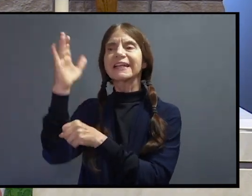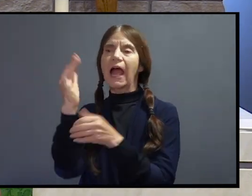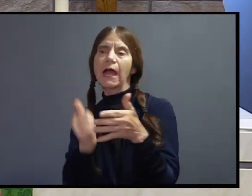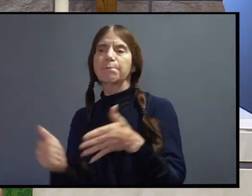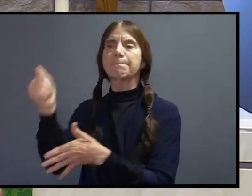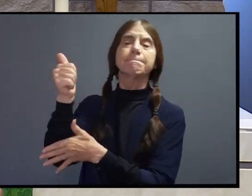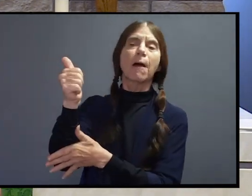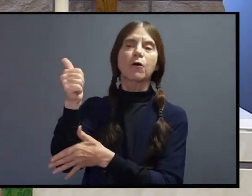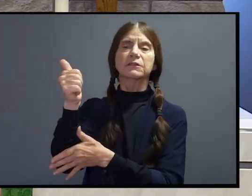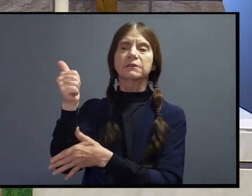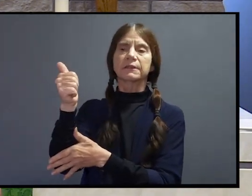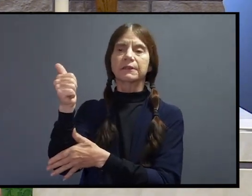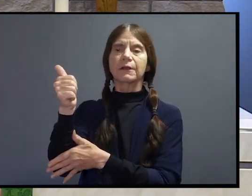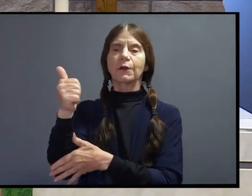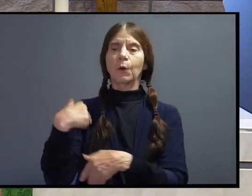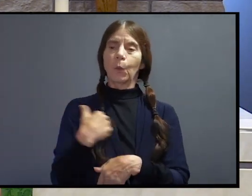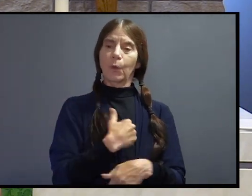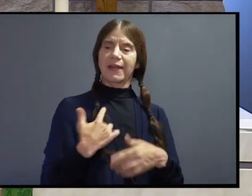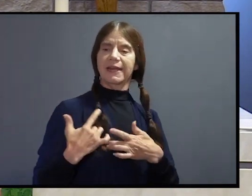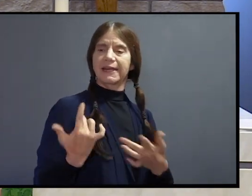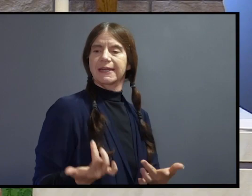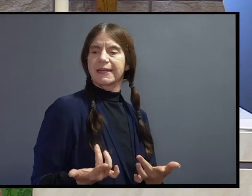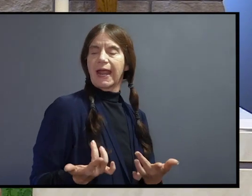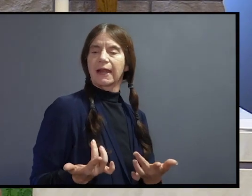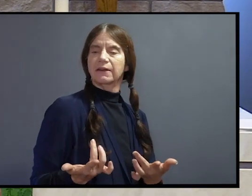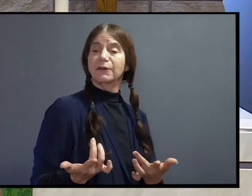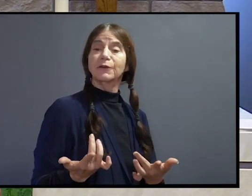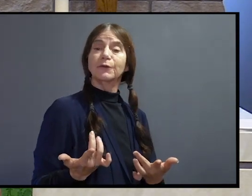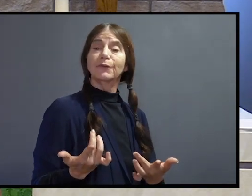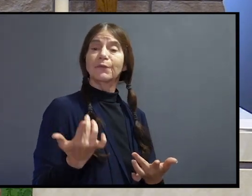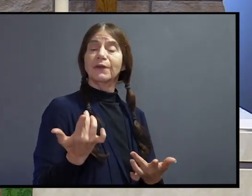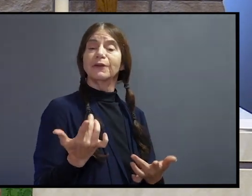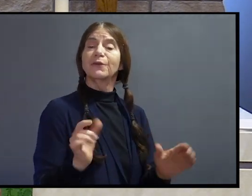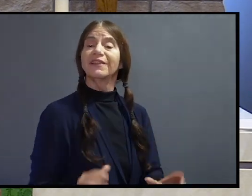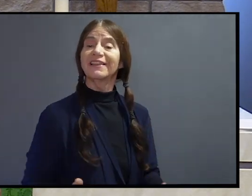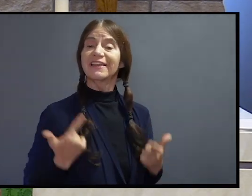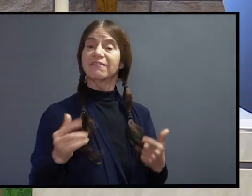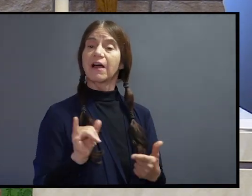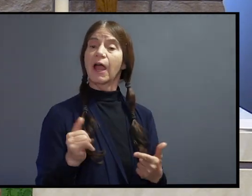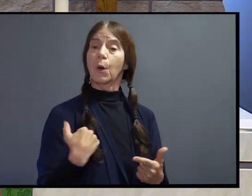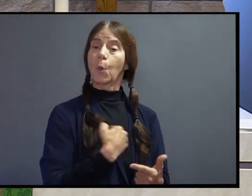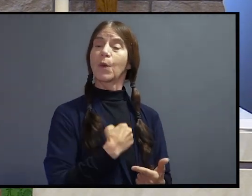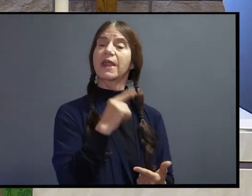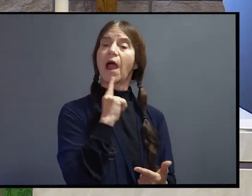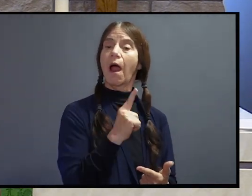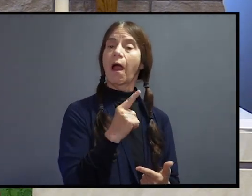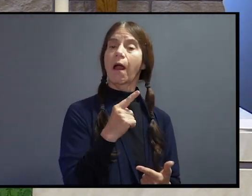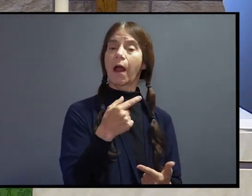have lived as if we are God.